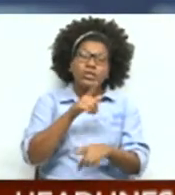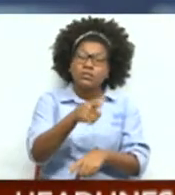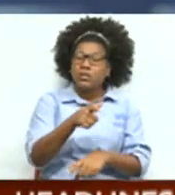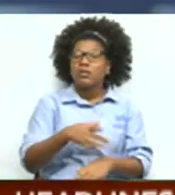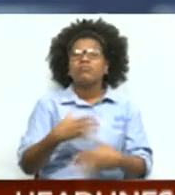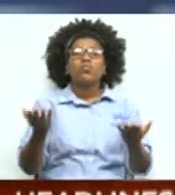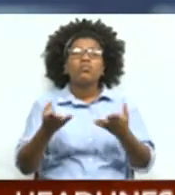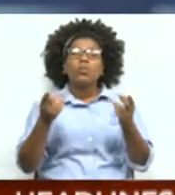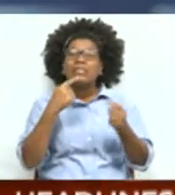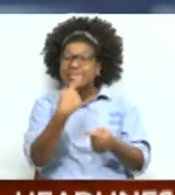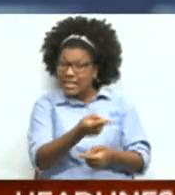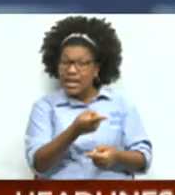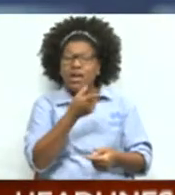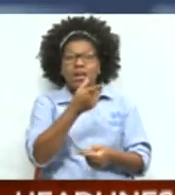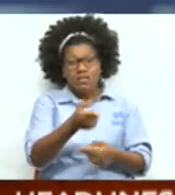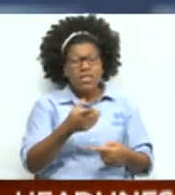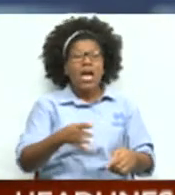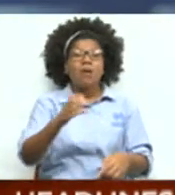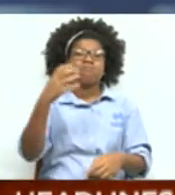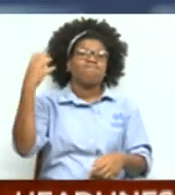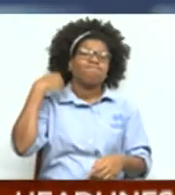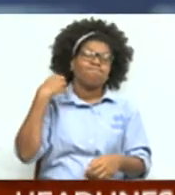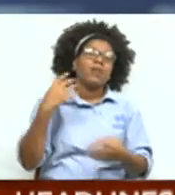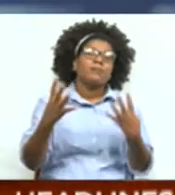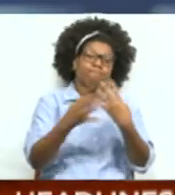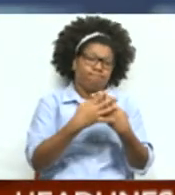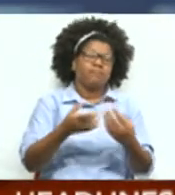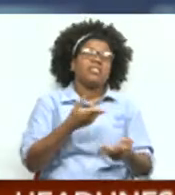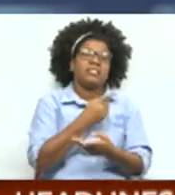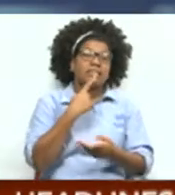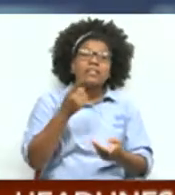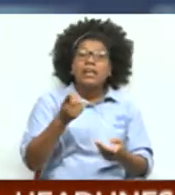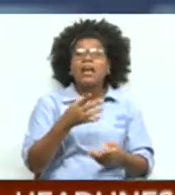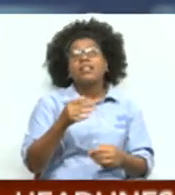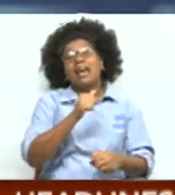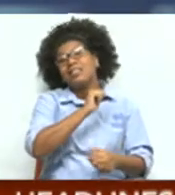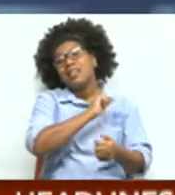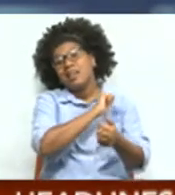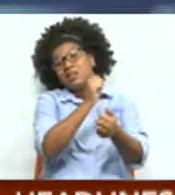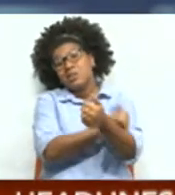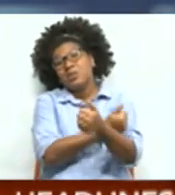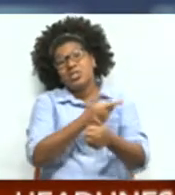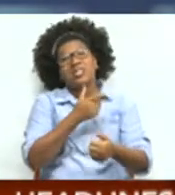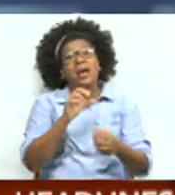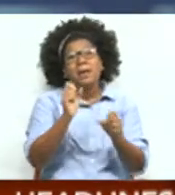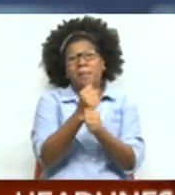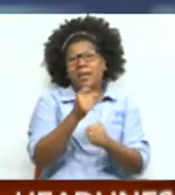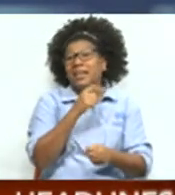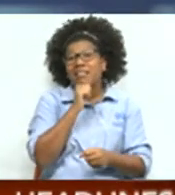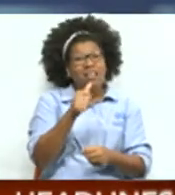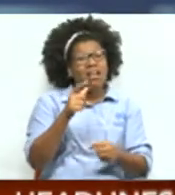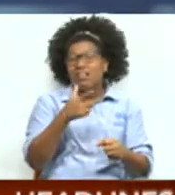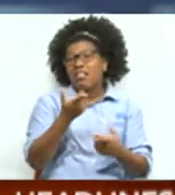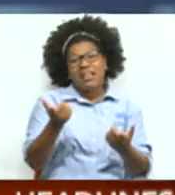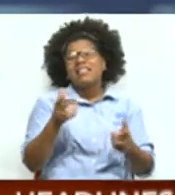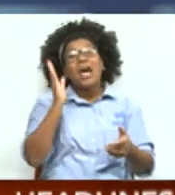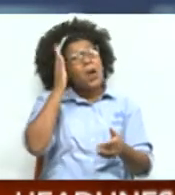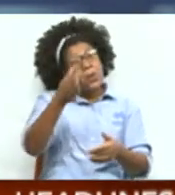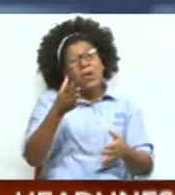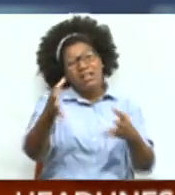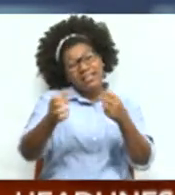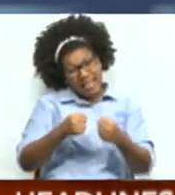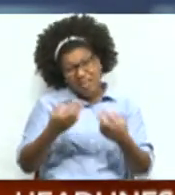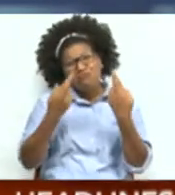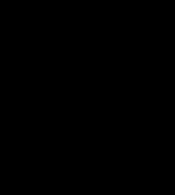Diopasad Ramuta says the tone of the association's letter makes it unlikely that they would be met with a favorable response.